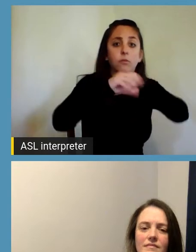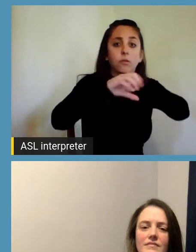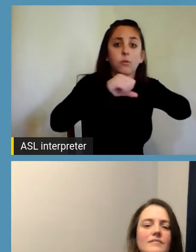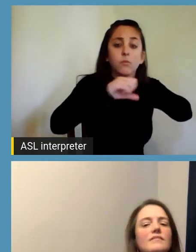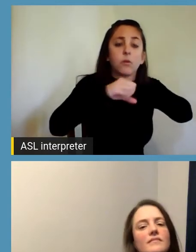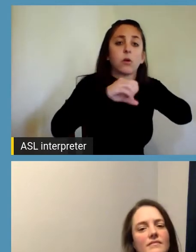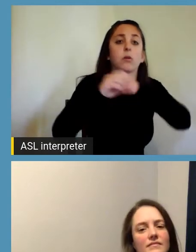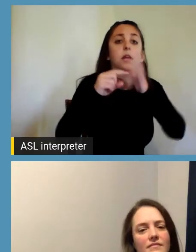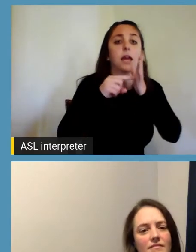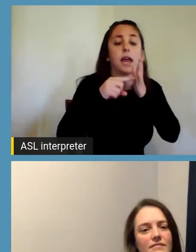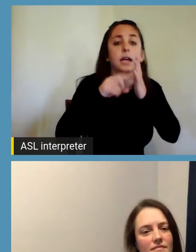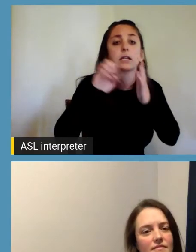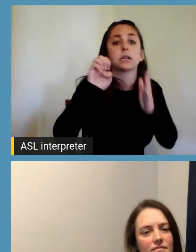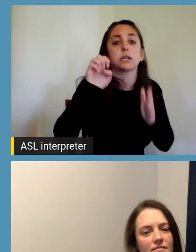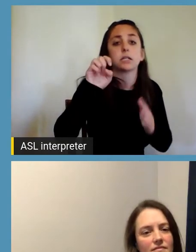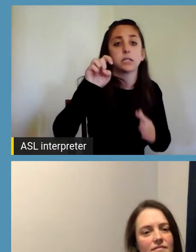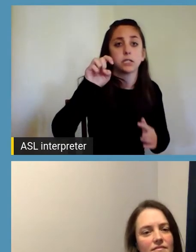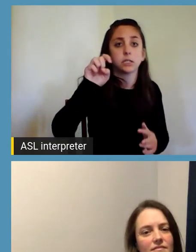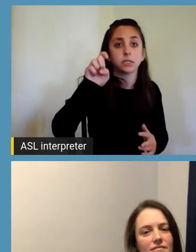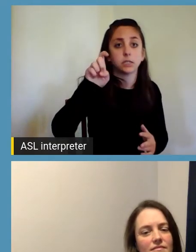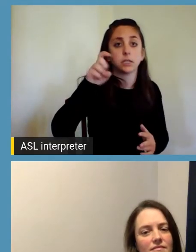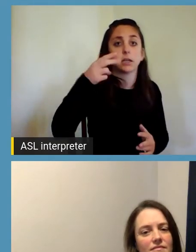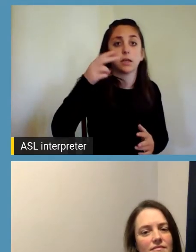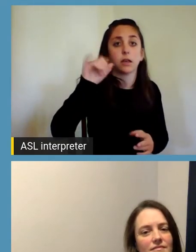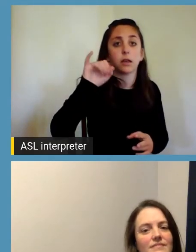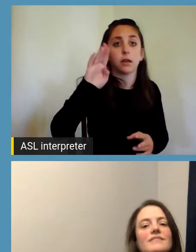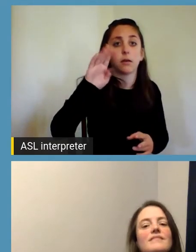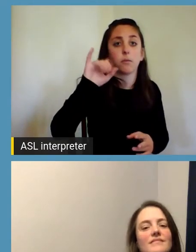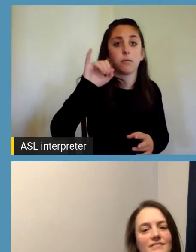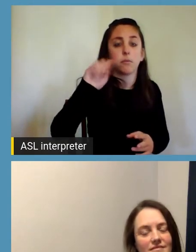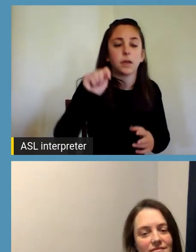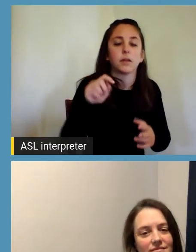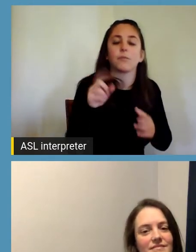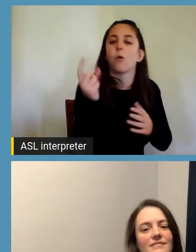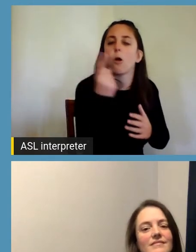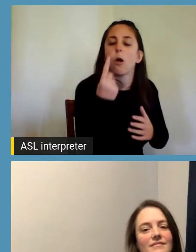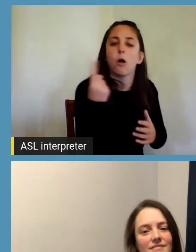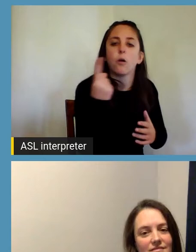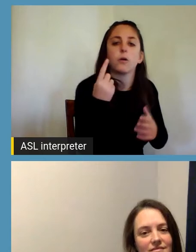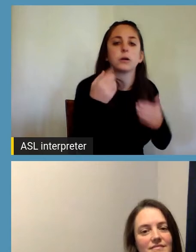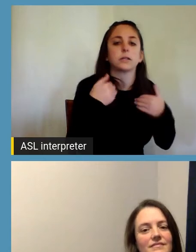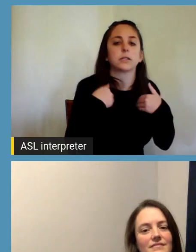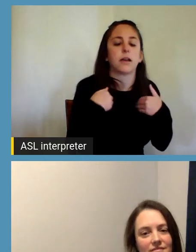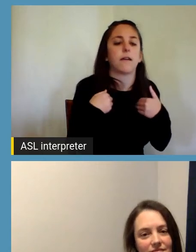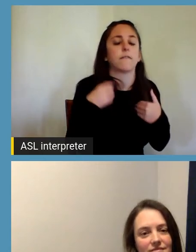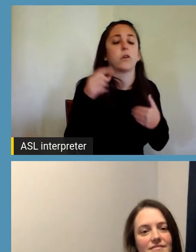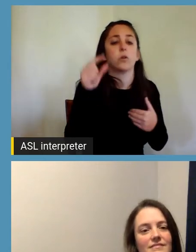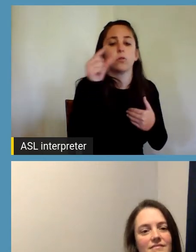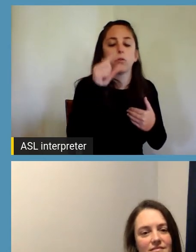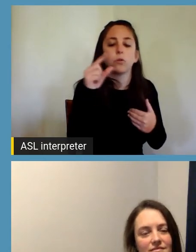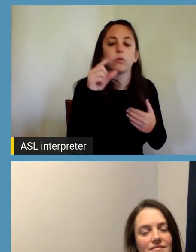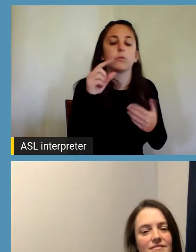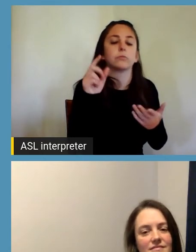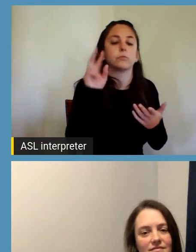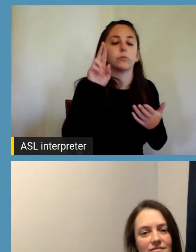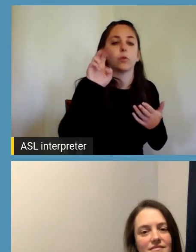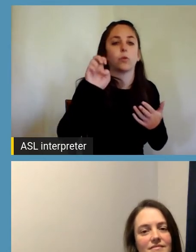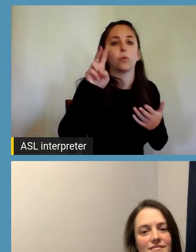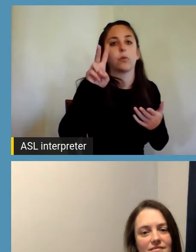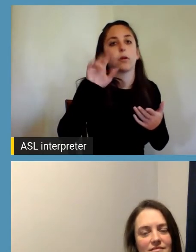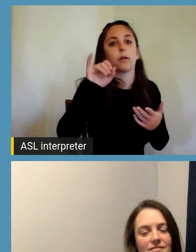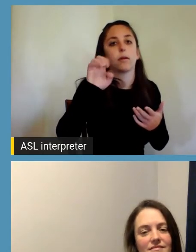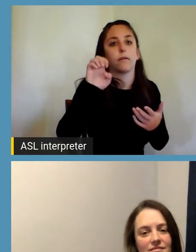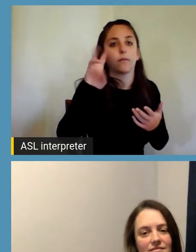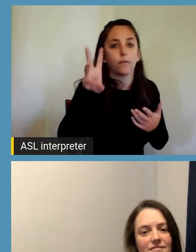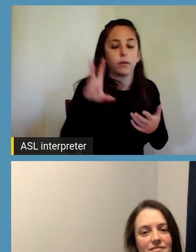or when I'm talking about an exhibition, I always have a call to action that says, have you visited? Leave us a Google review. And so I'm using the same,